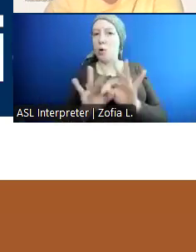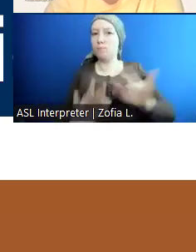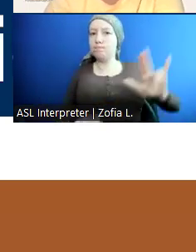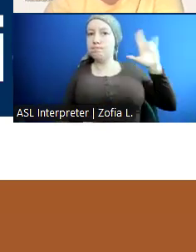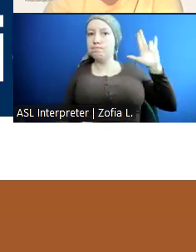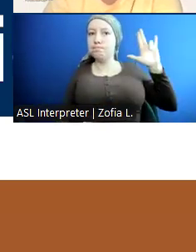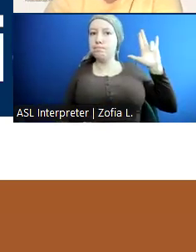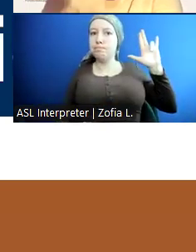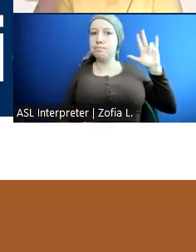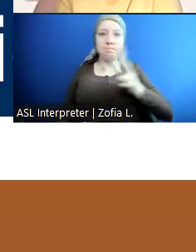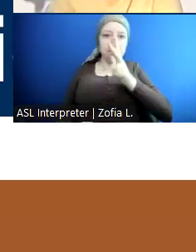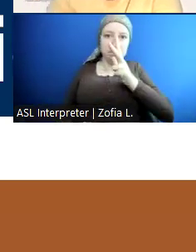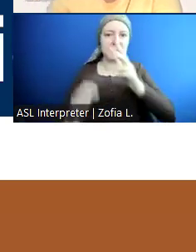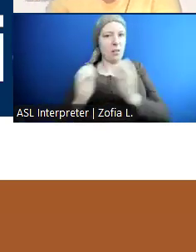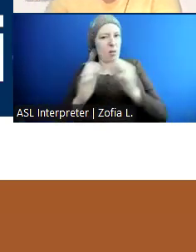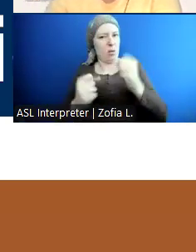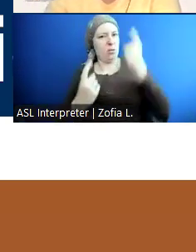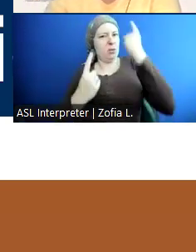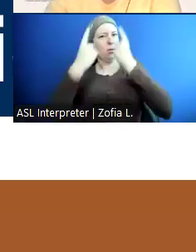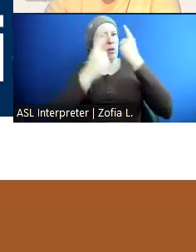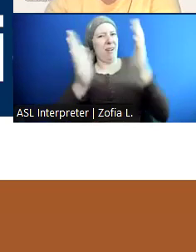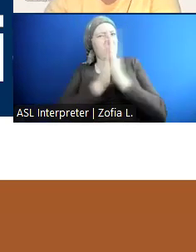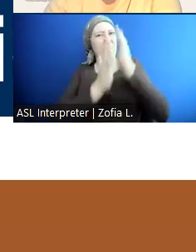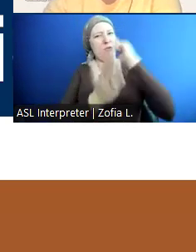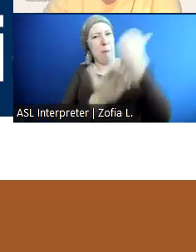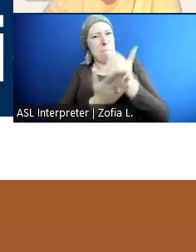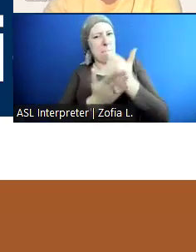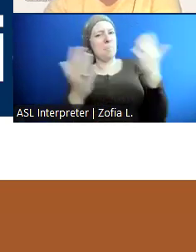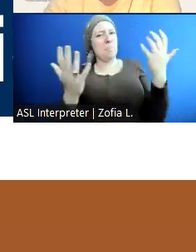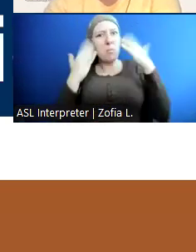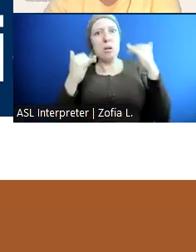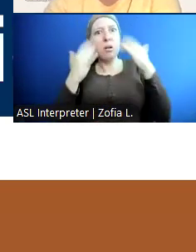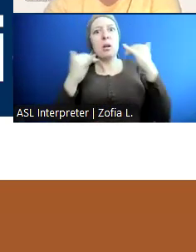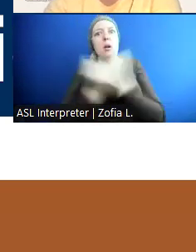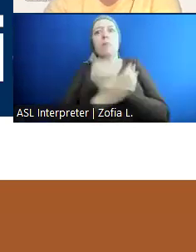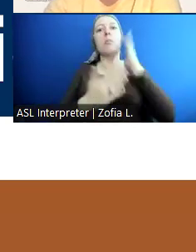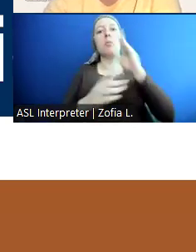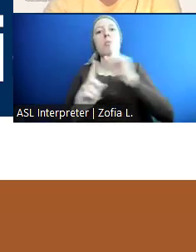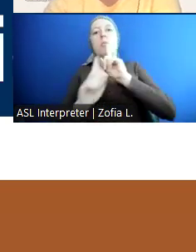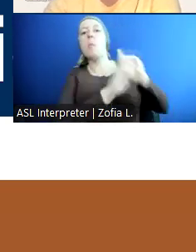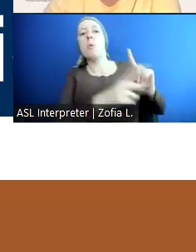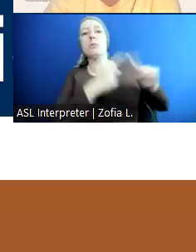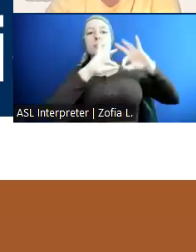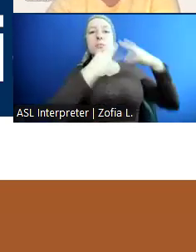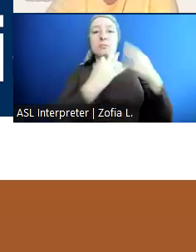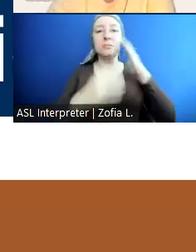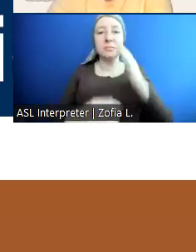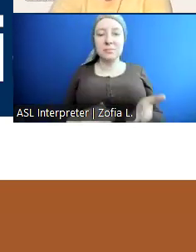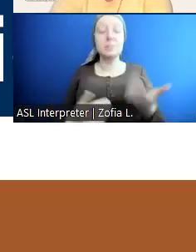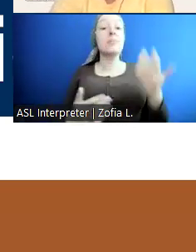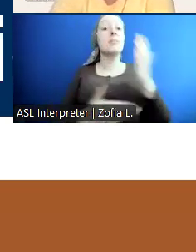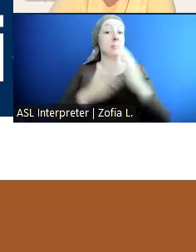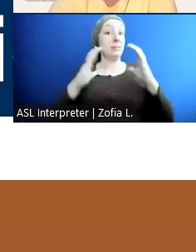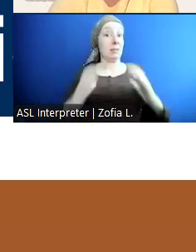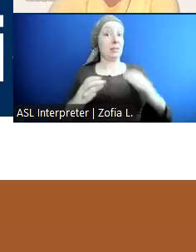And how could you, you know, even think about asking for help, because everything will be reported back. And we have had clients that